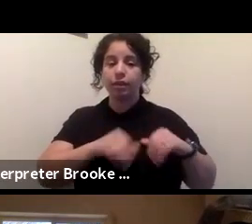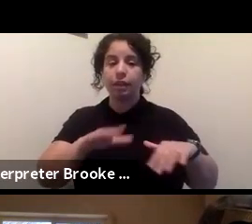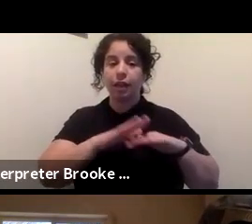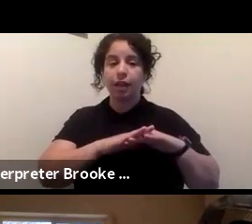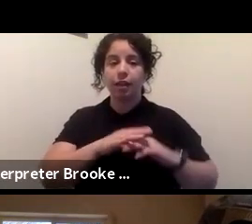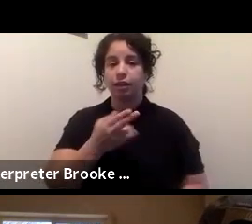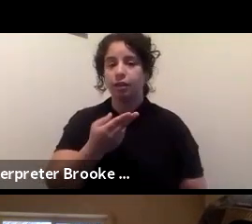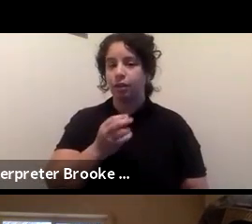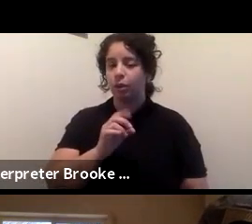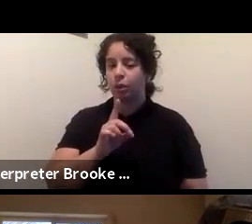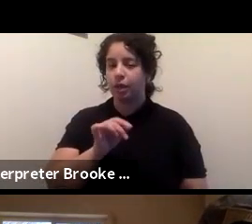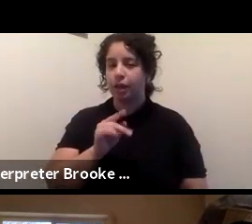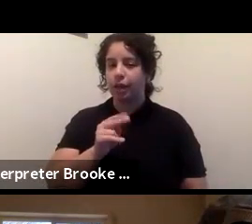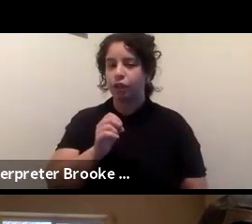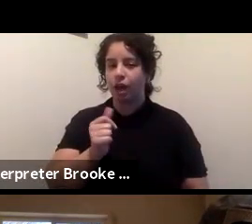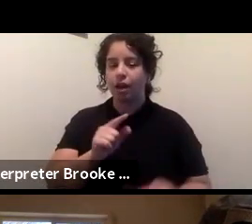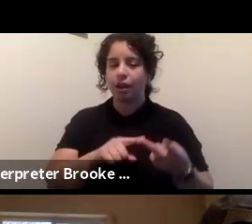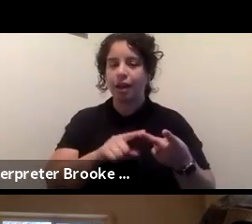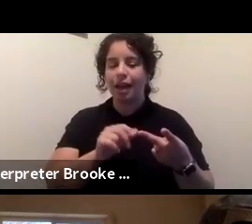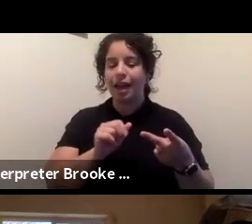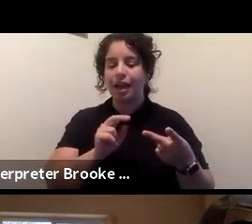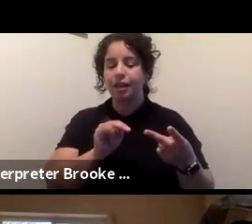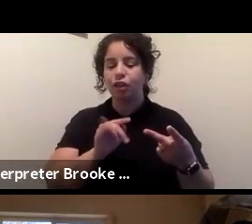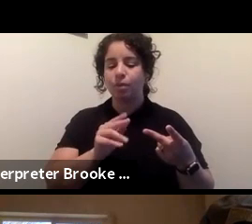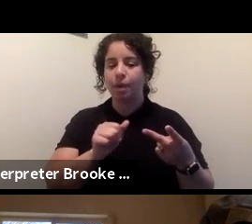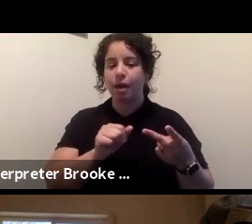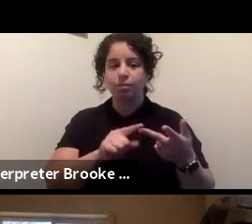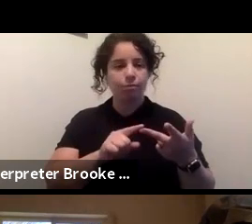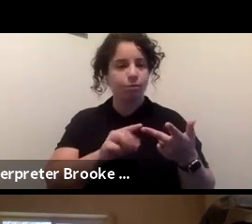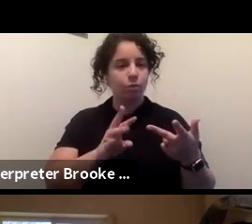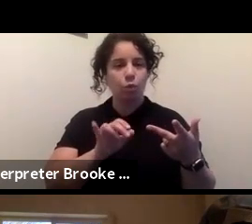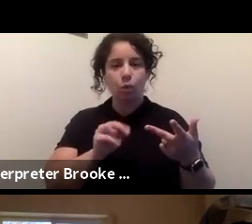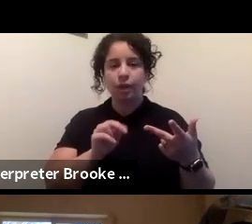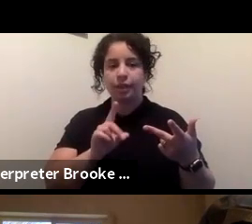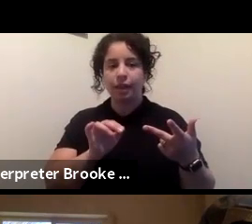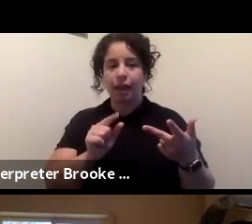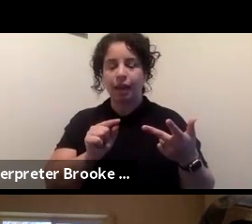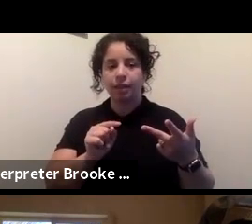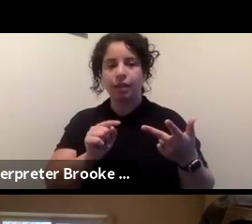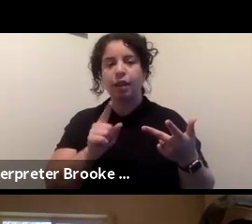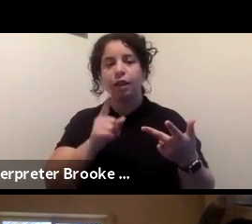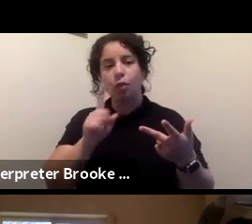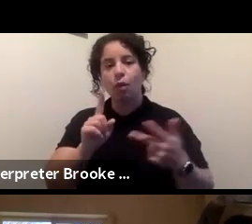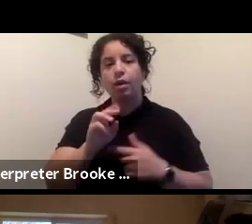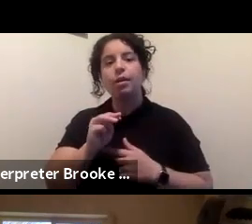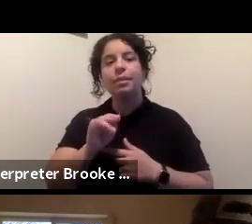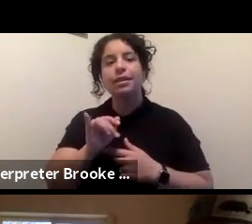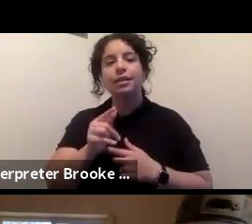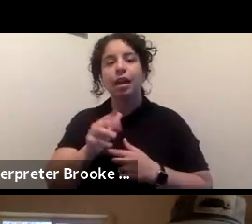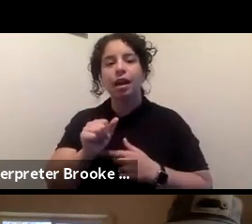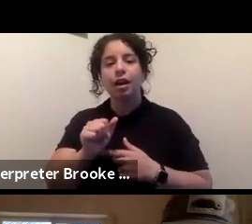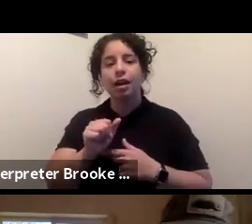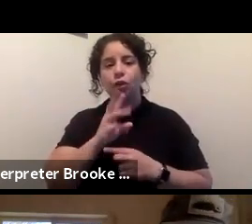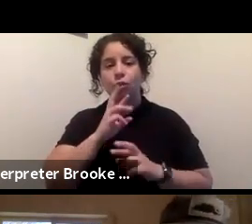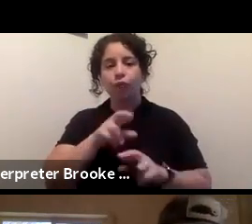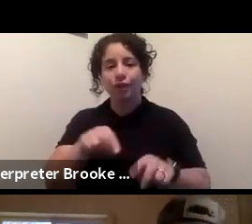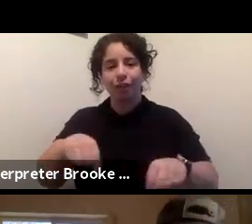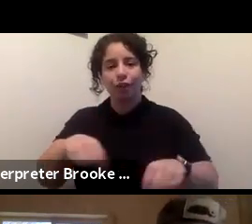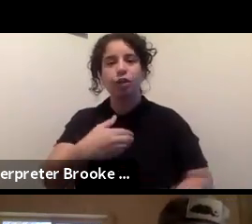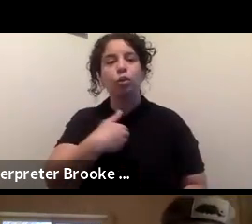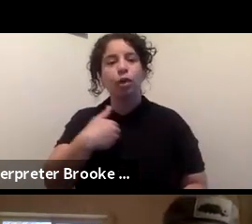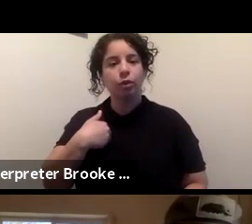Haudenosaunee, Anishinaabe, and the Wendat and the Mississaugas of the Credit River here in Tikaronto or Toronto,